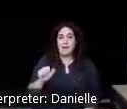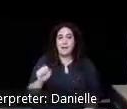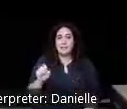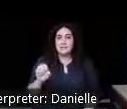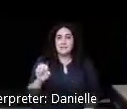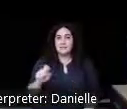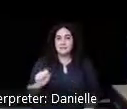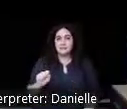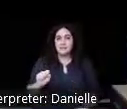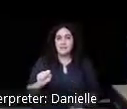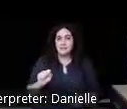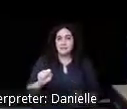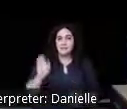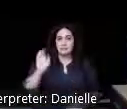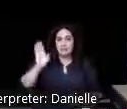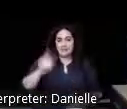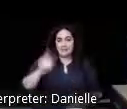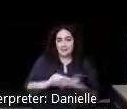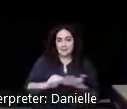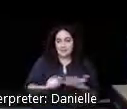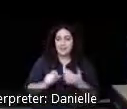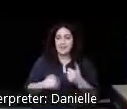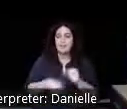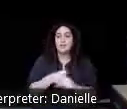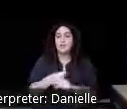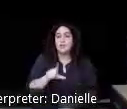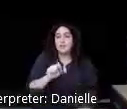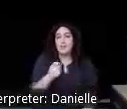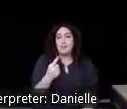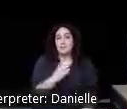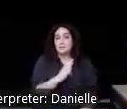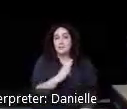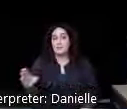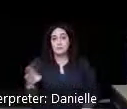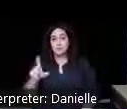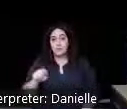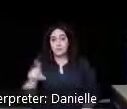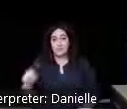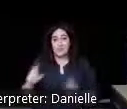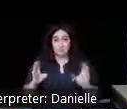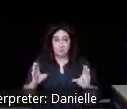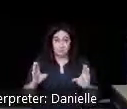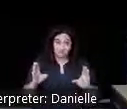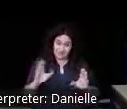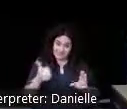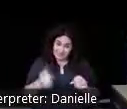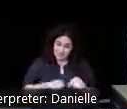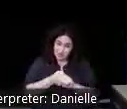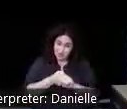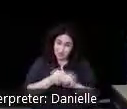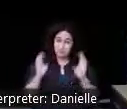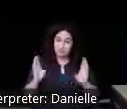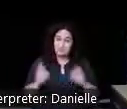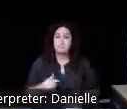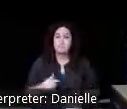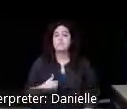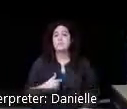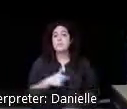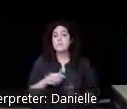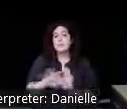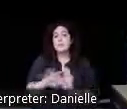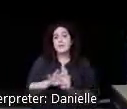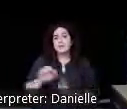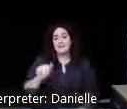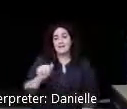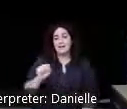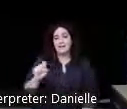between 2011 to 2020, so about a 10-year period. And we chose ASSETS because it's a top-tier